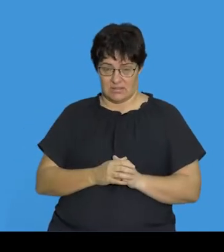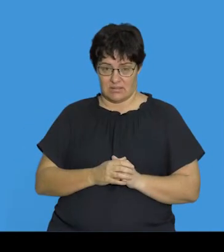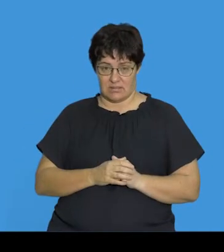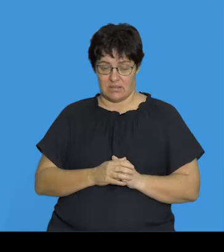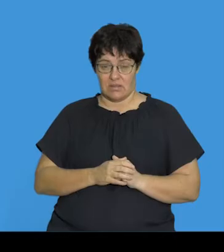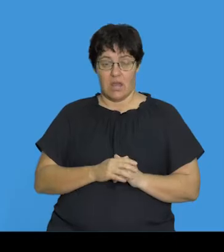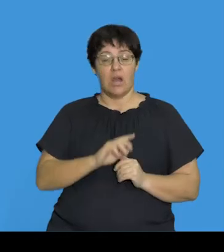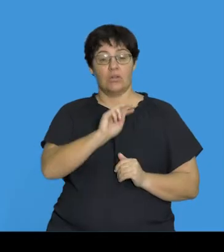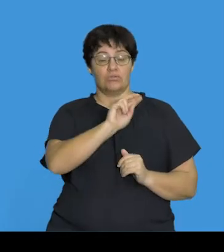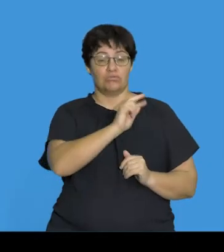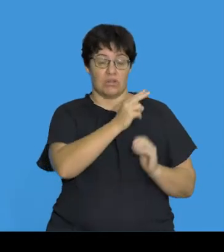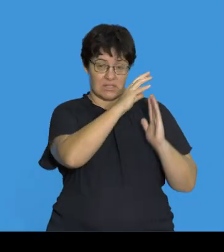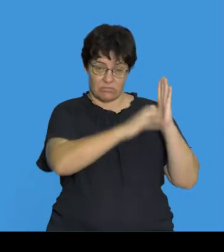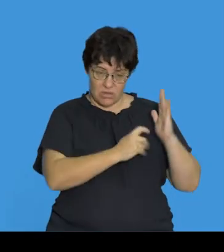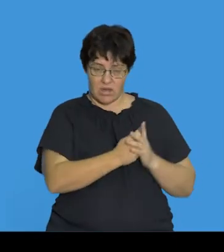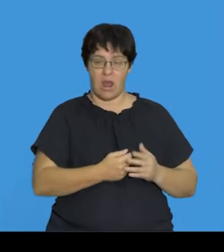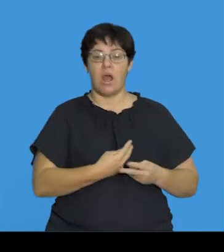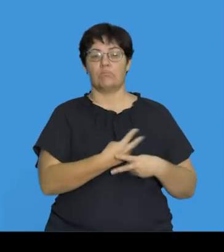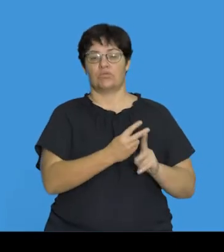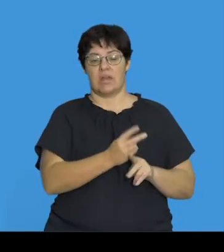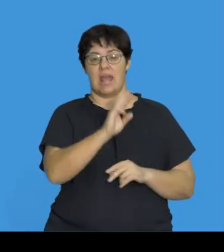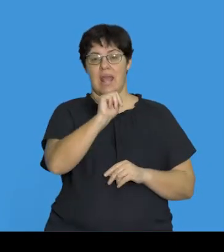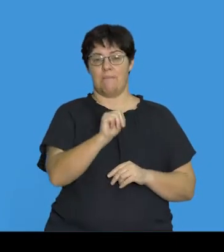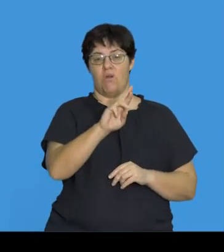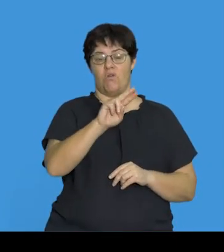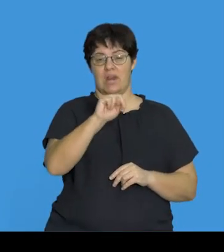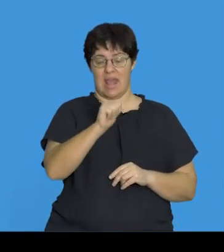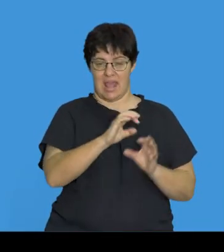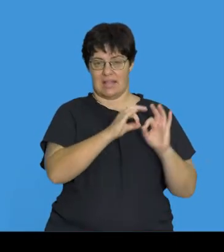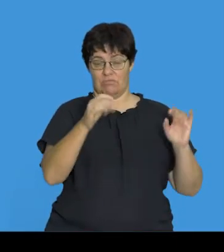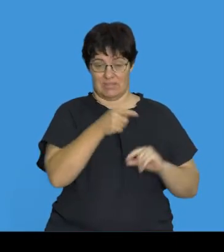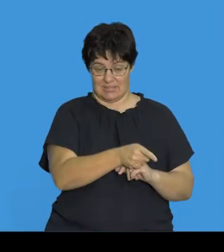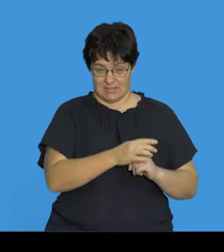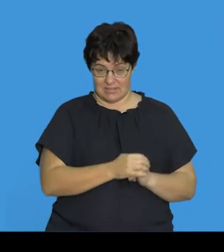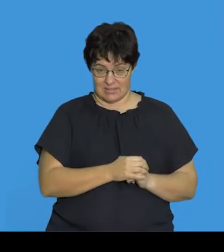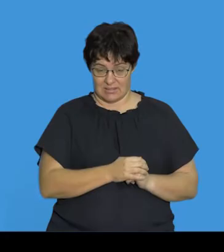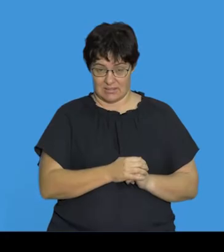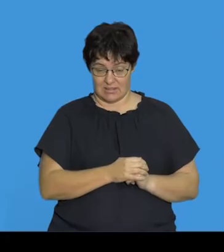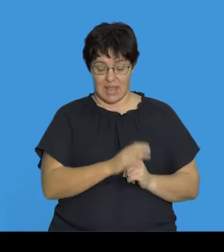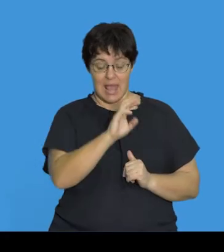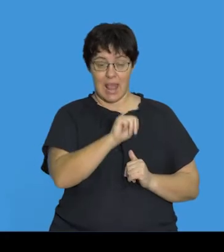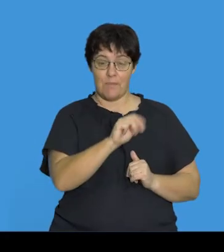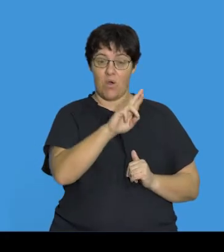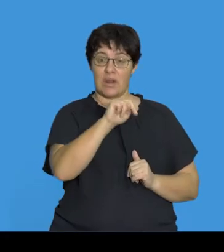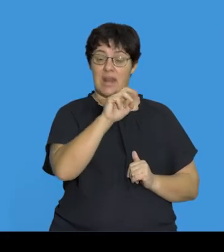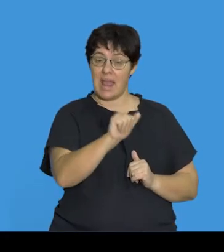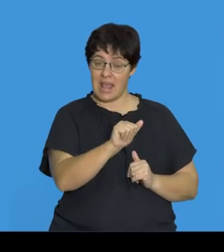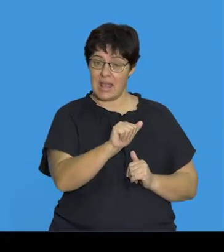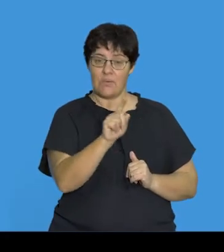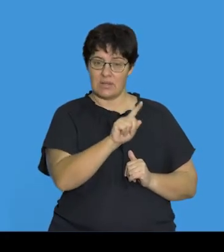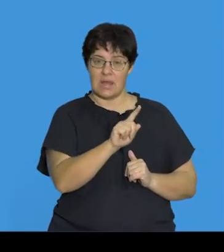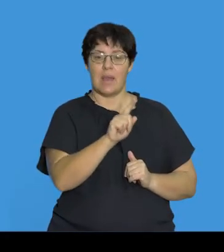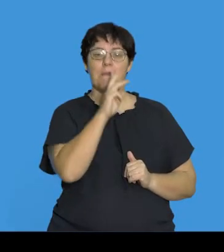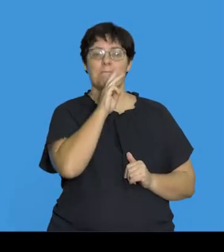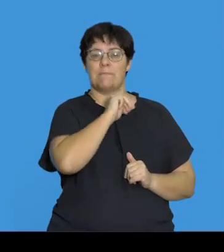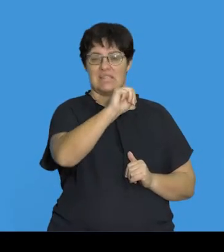of transcription involves the production of an mRNA strand. Guys, mRNA stands for